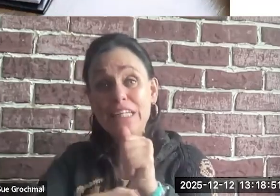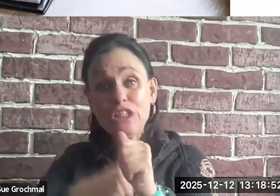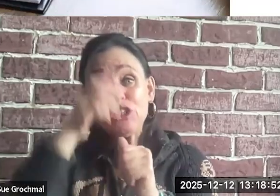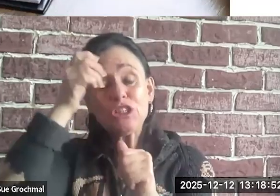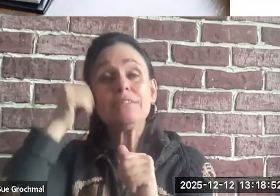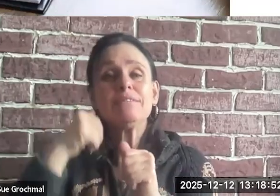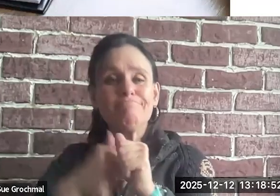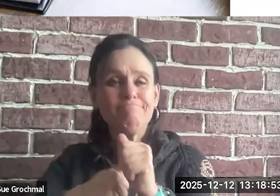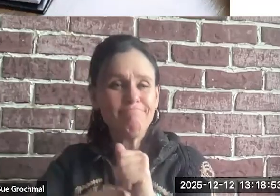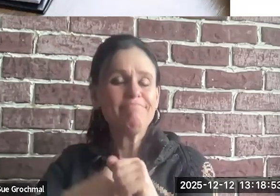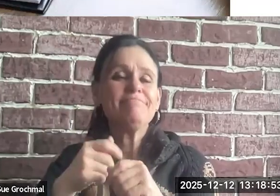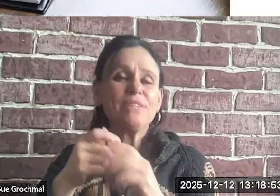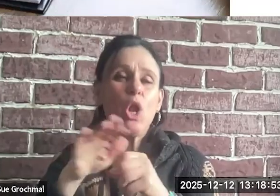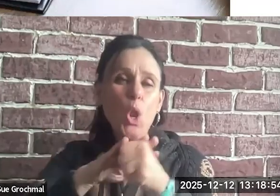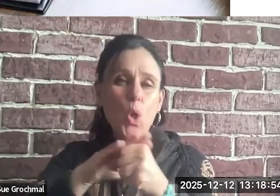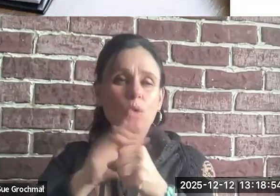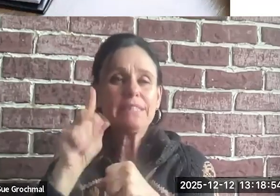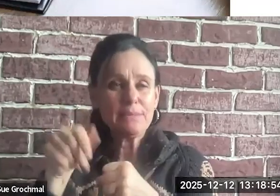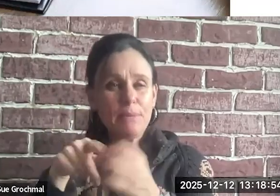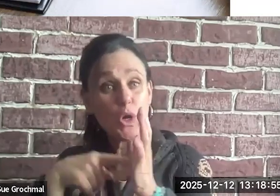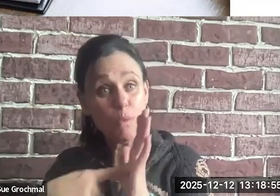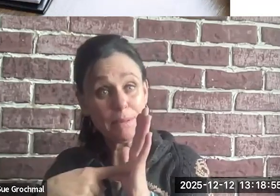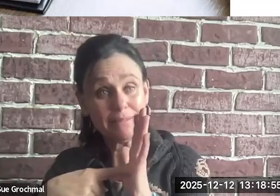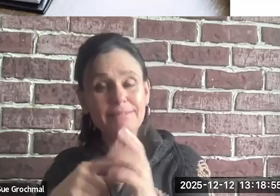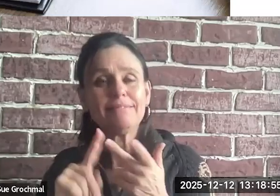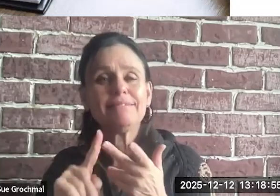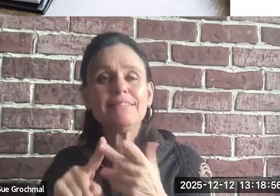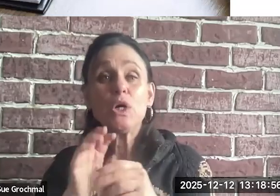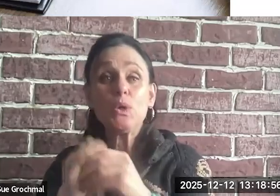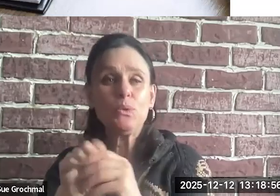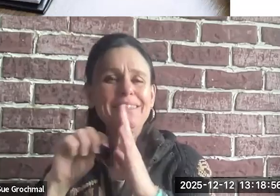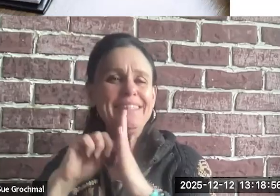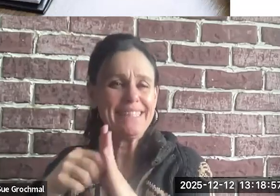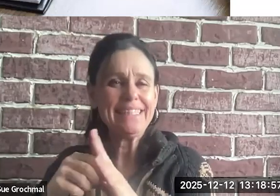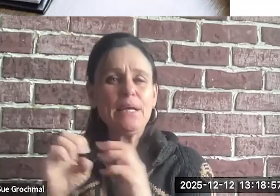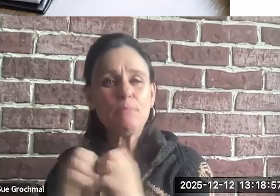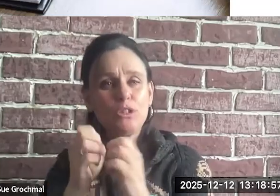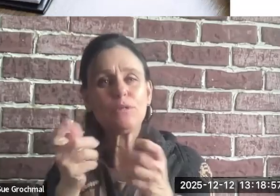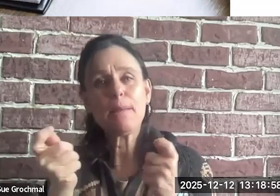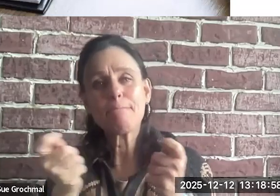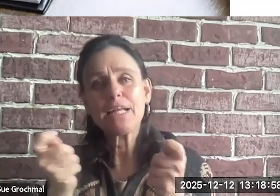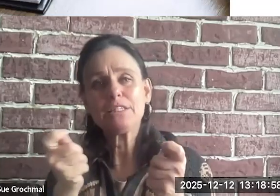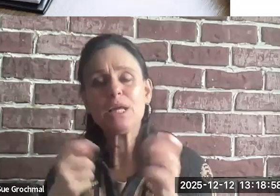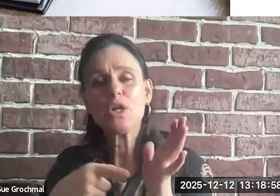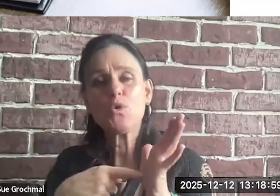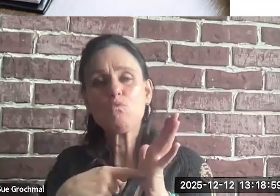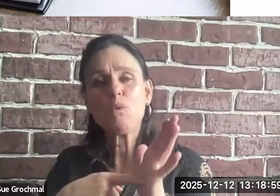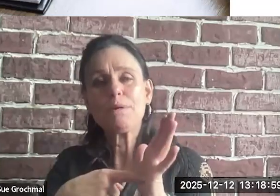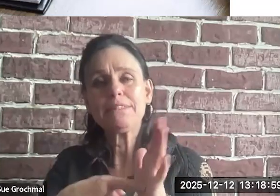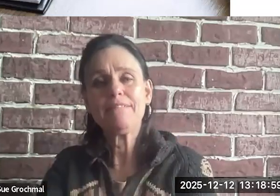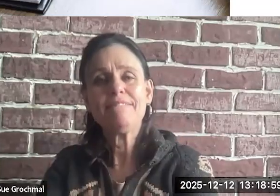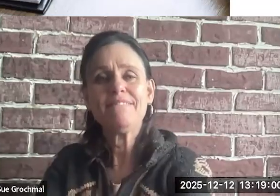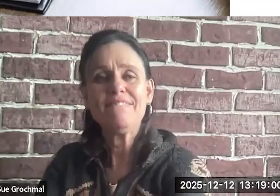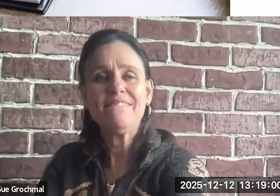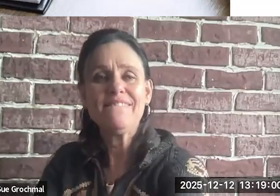and guided by local disability representatives. It will also include key local emergency management representatives, but then provide space